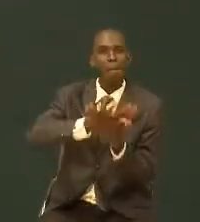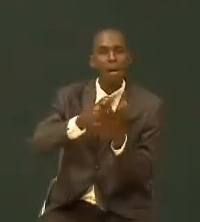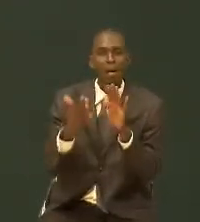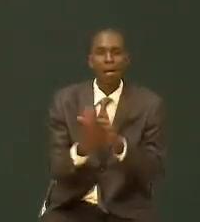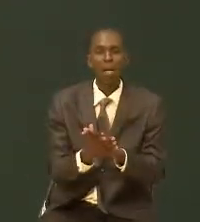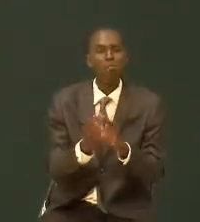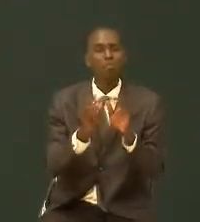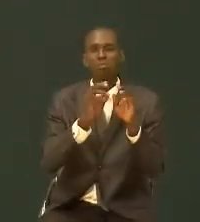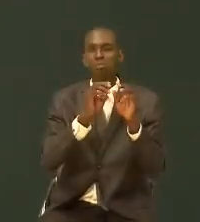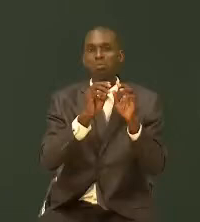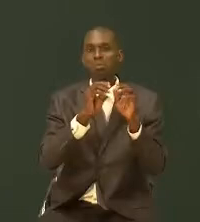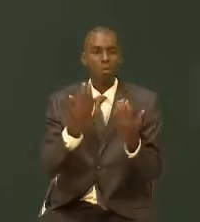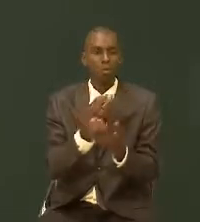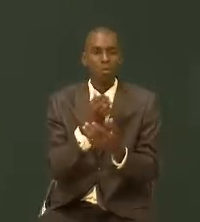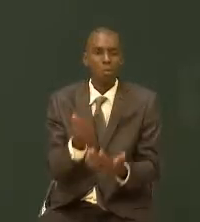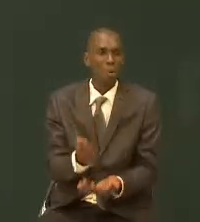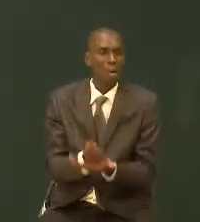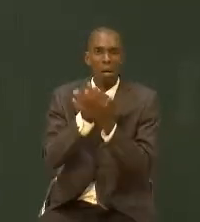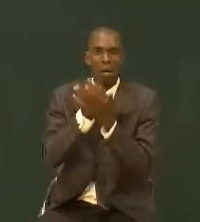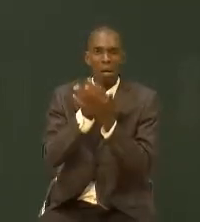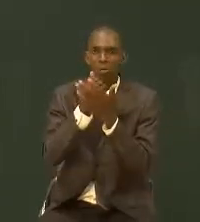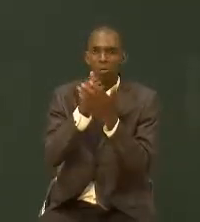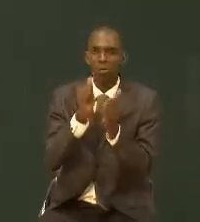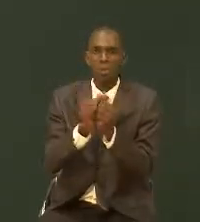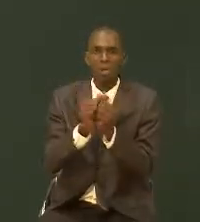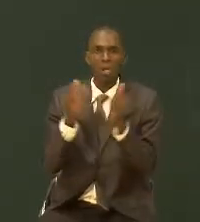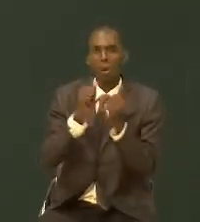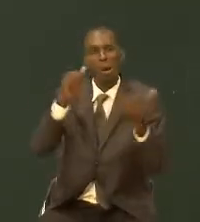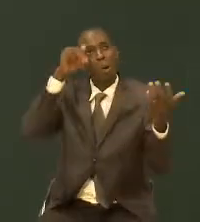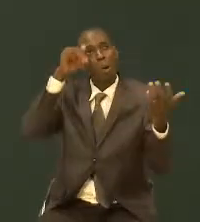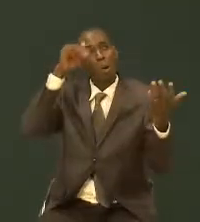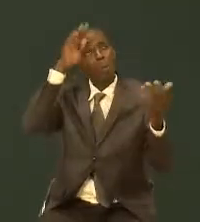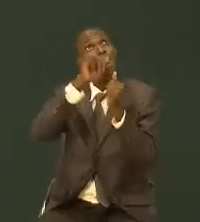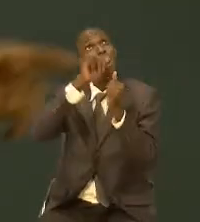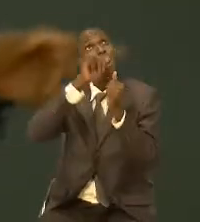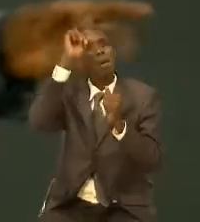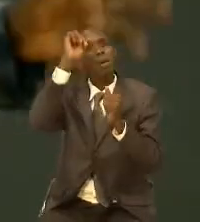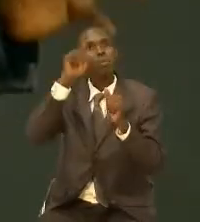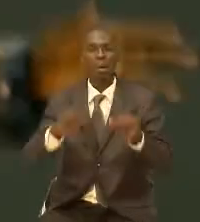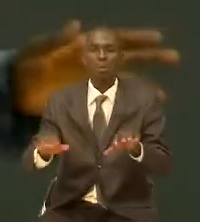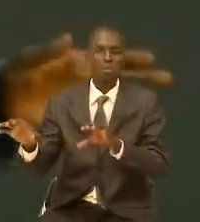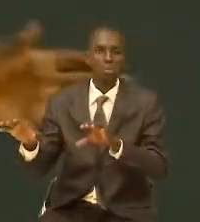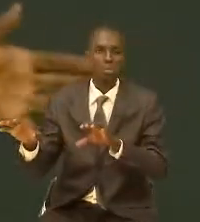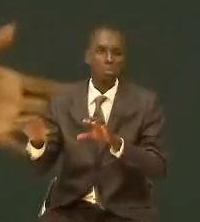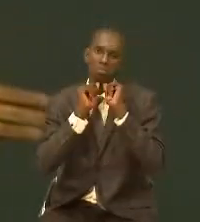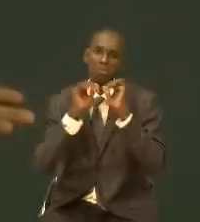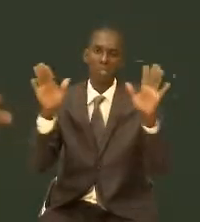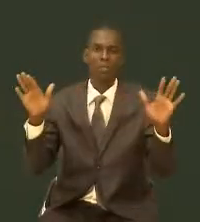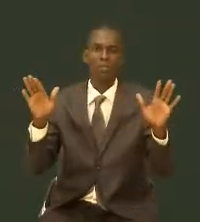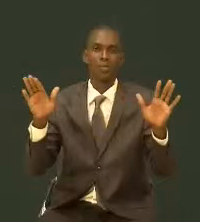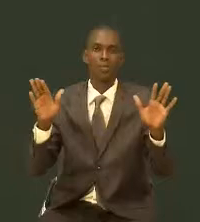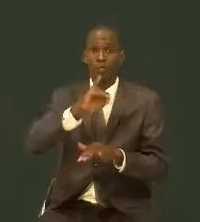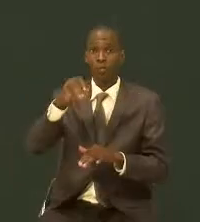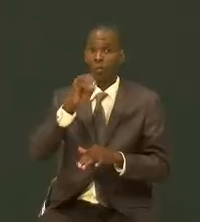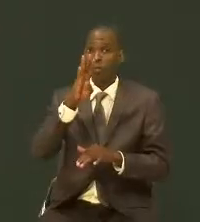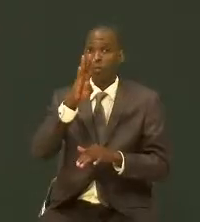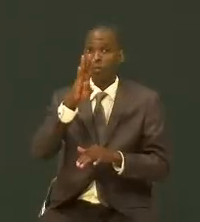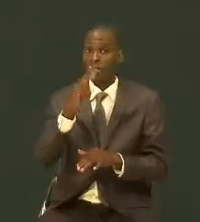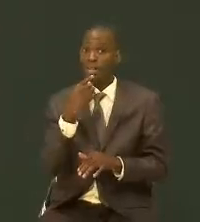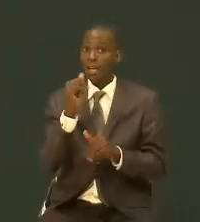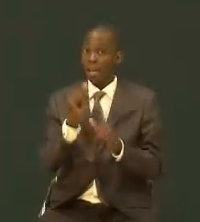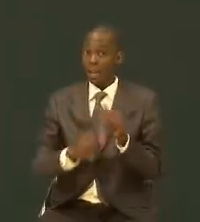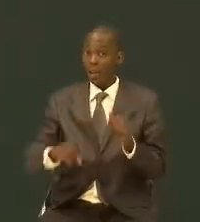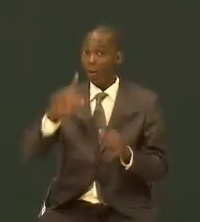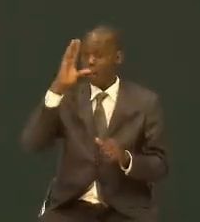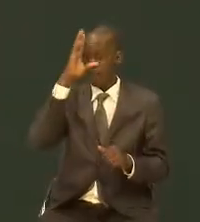shima we can do nothing that's why job said that anyone that is born of a